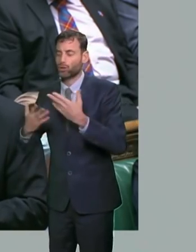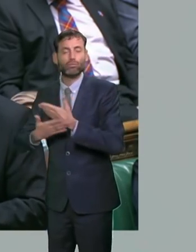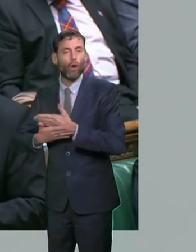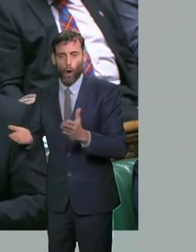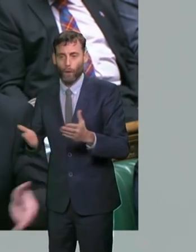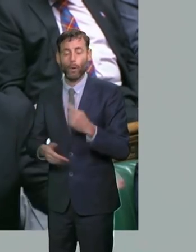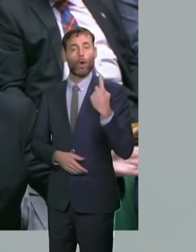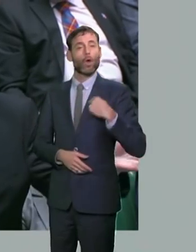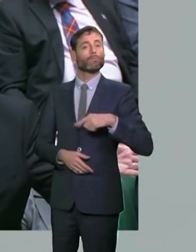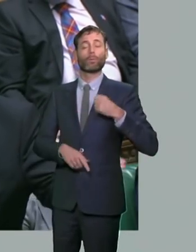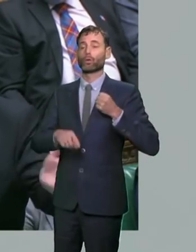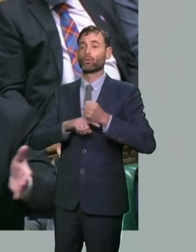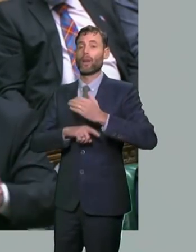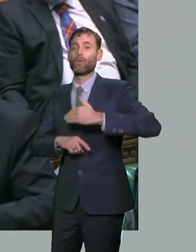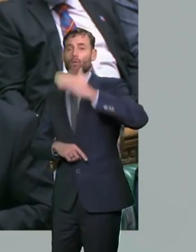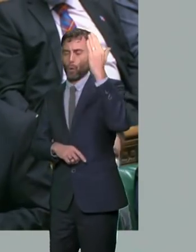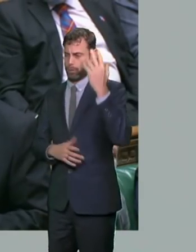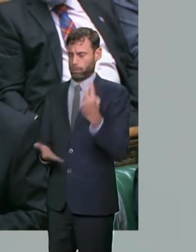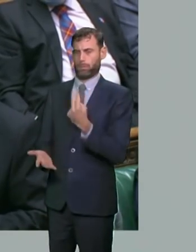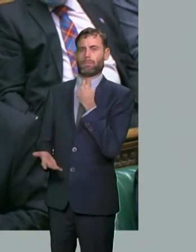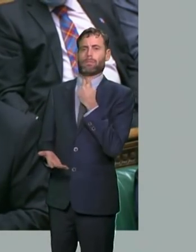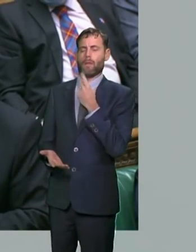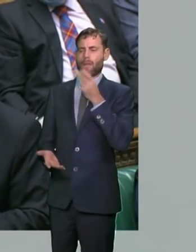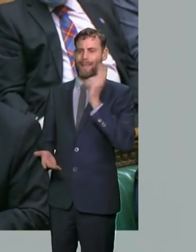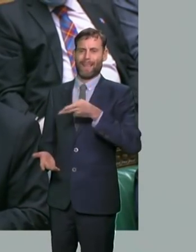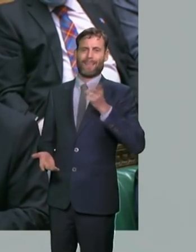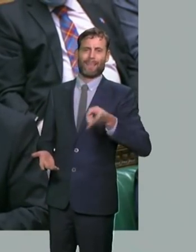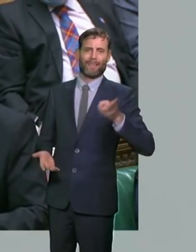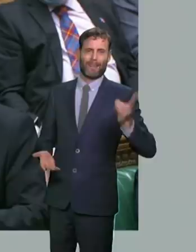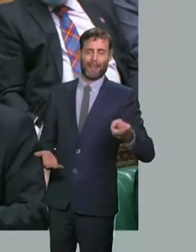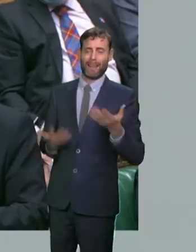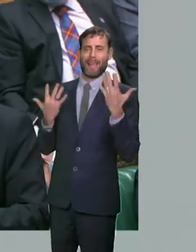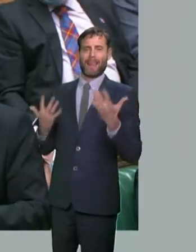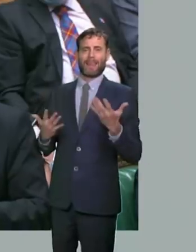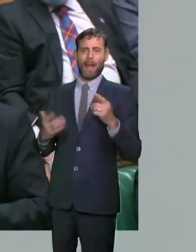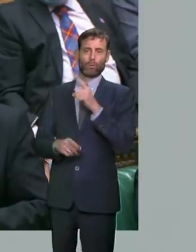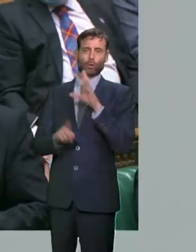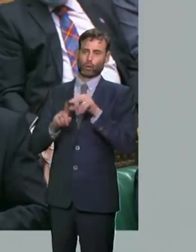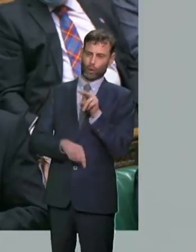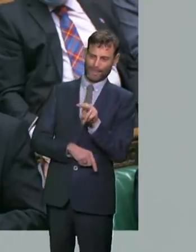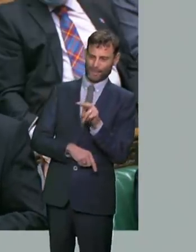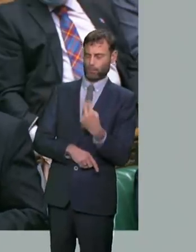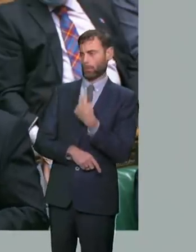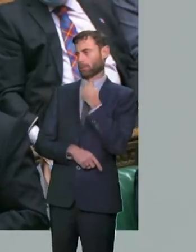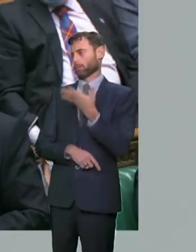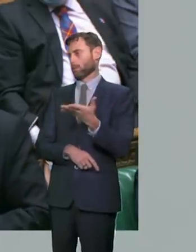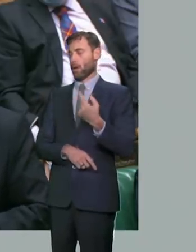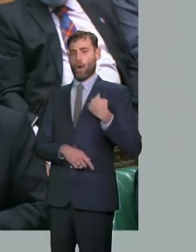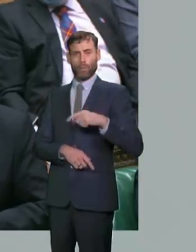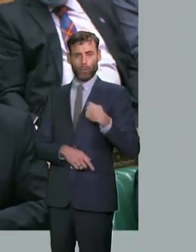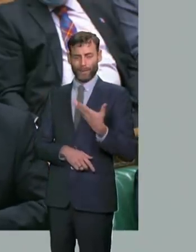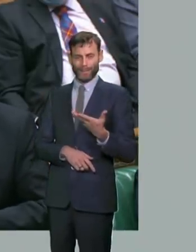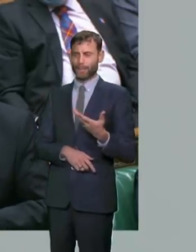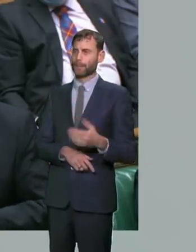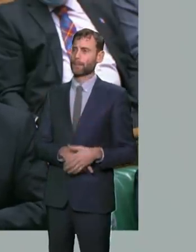Northern England. With buyer's remorse consuming the Tory backbenchers, who does he think will be defenestrated first?